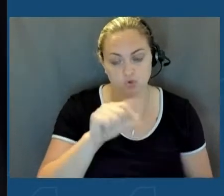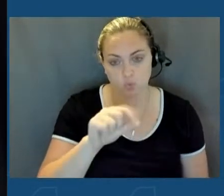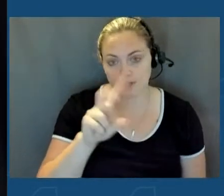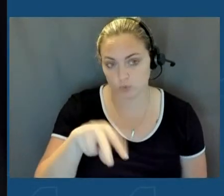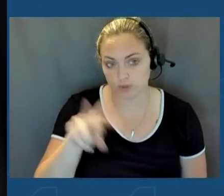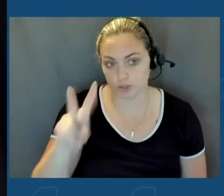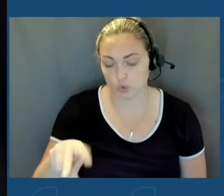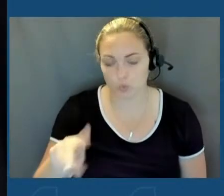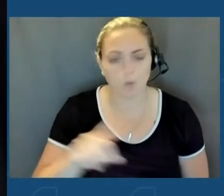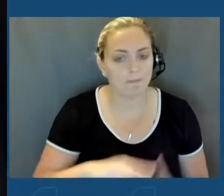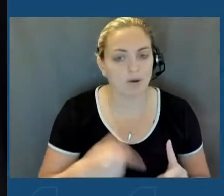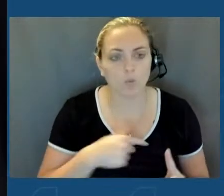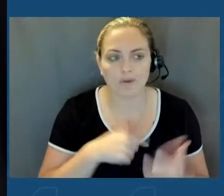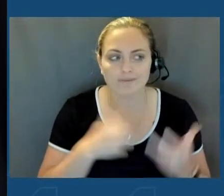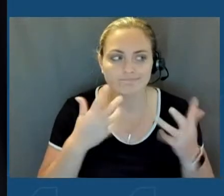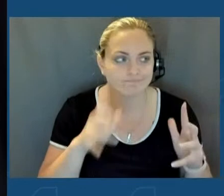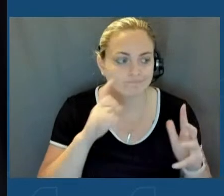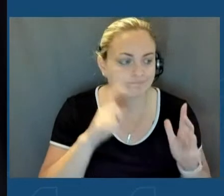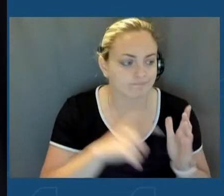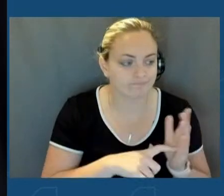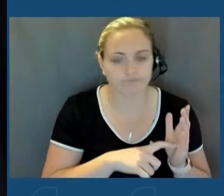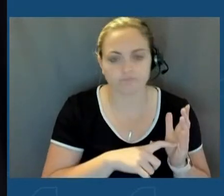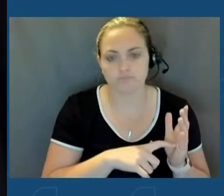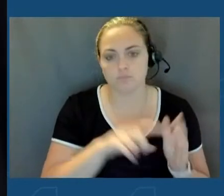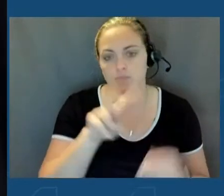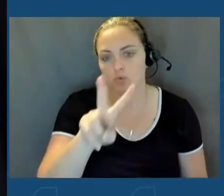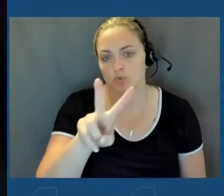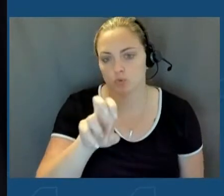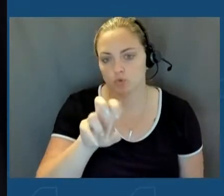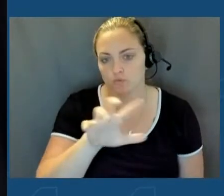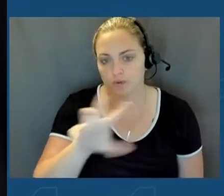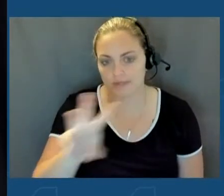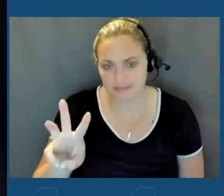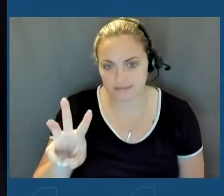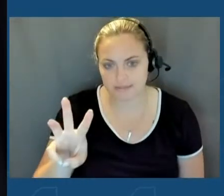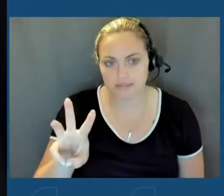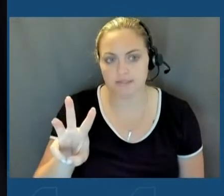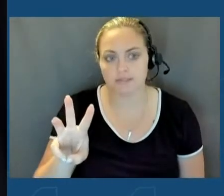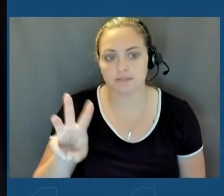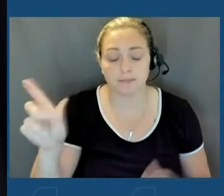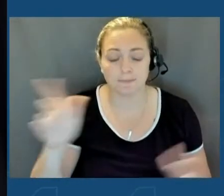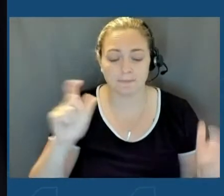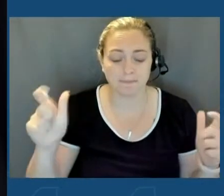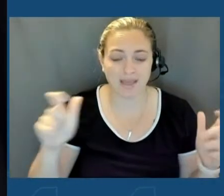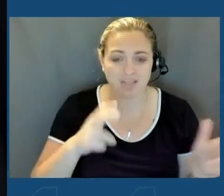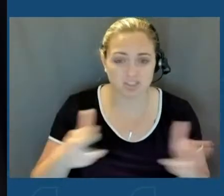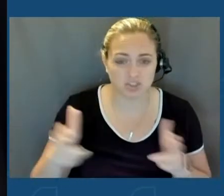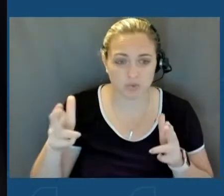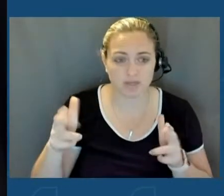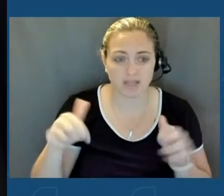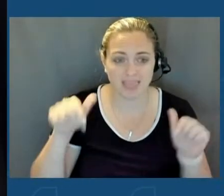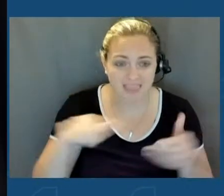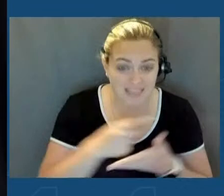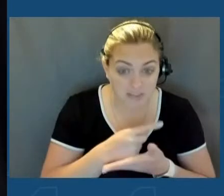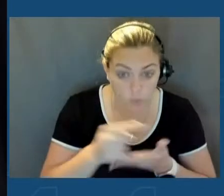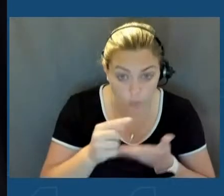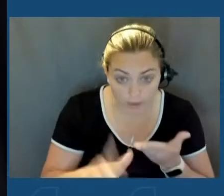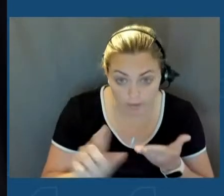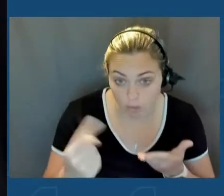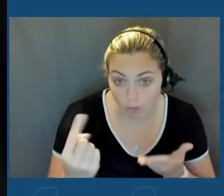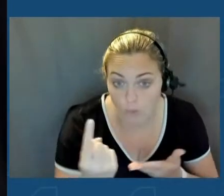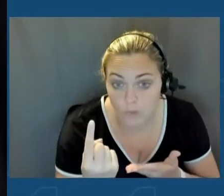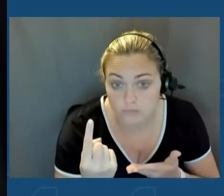2022, but we've already witnessed 246 mass shootings in America. And just this weekend